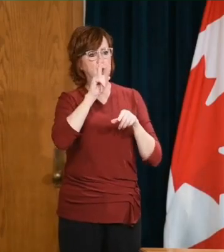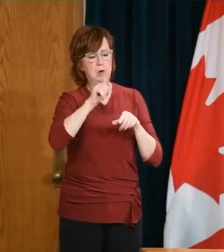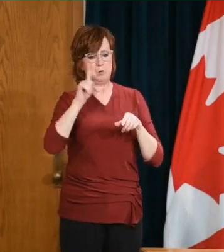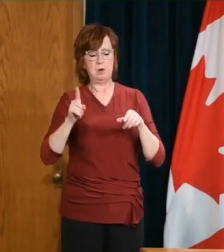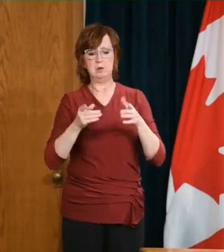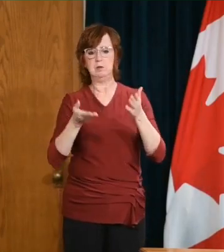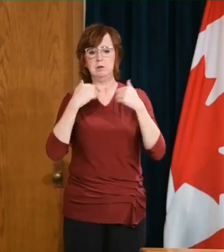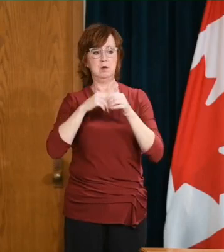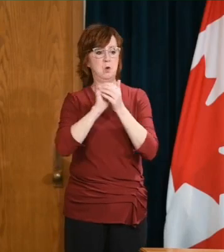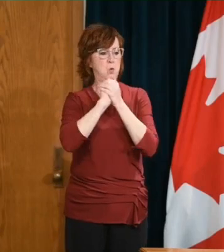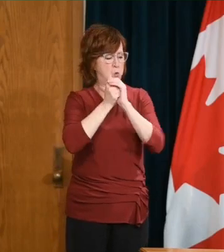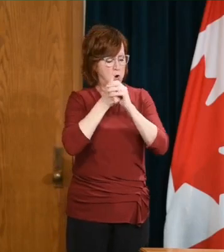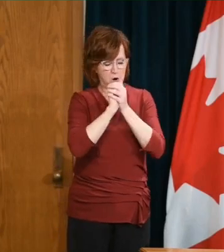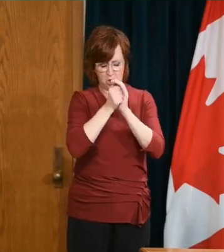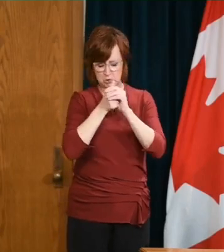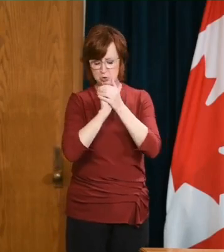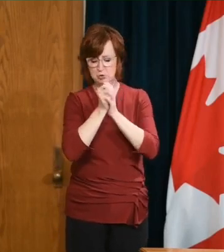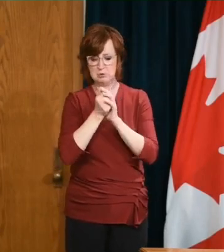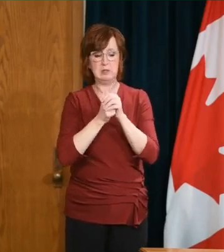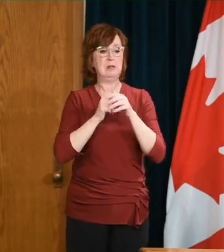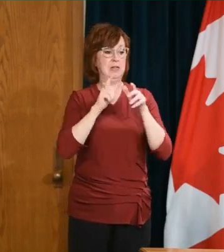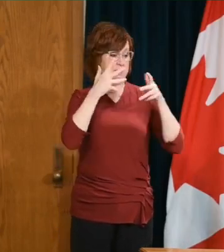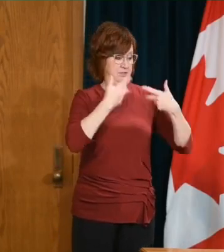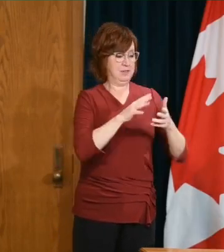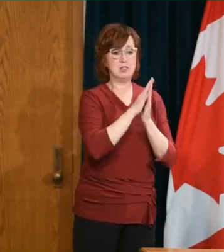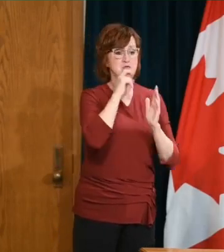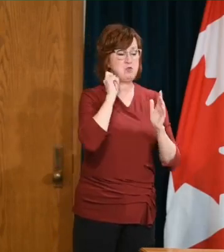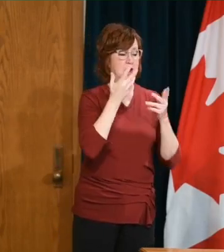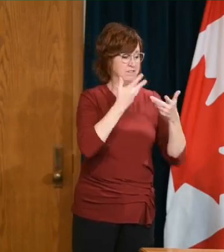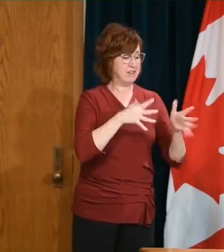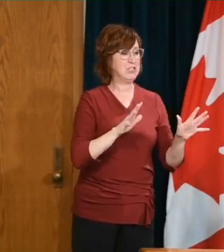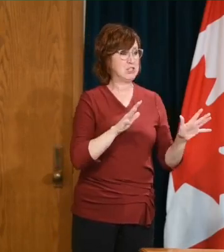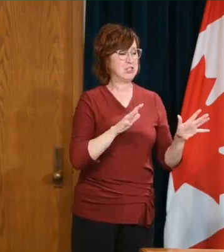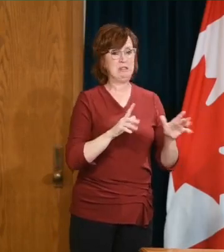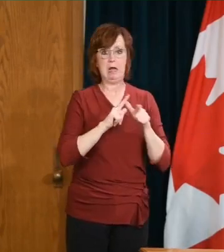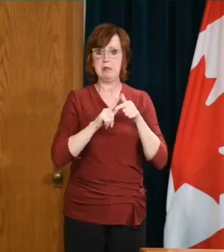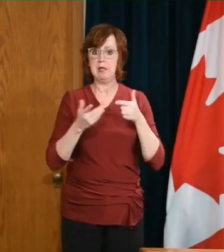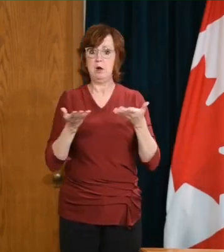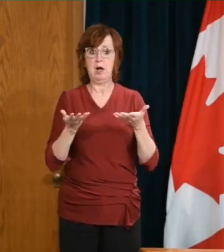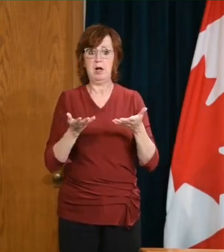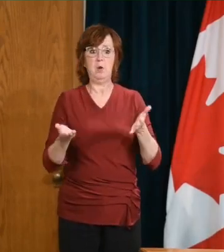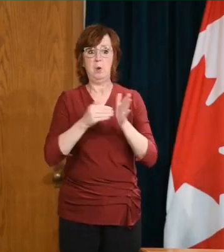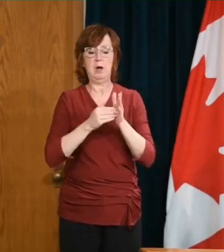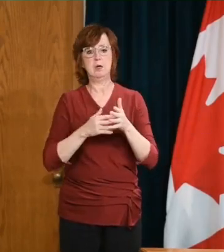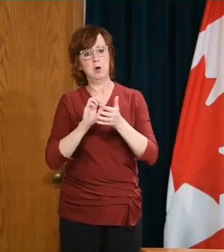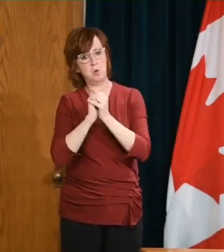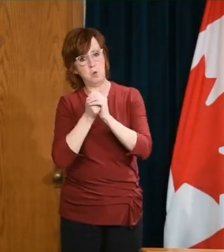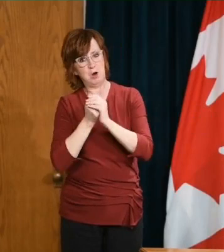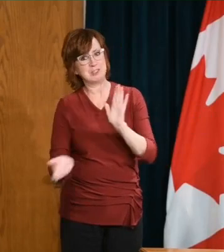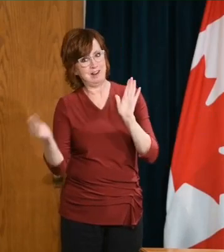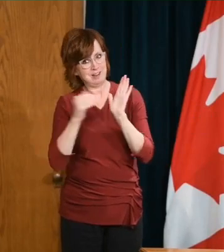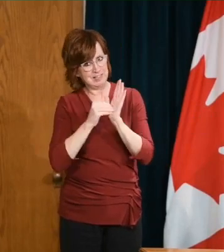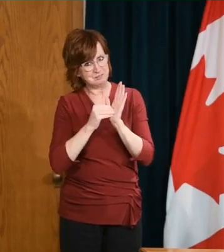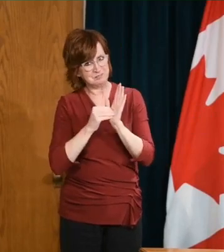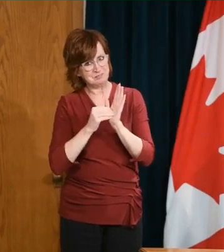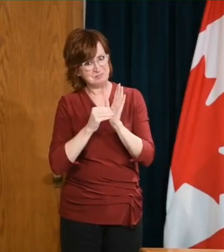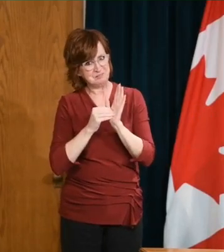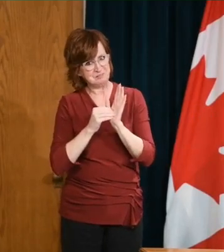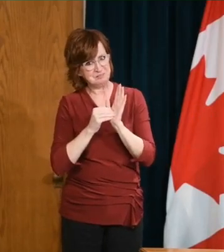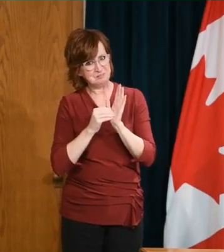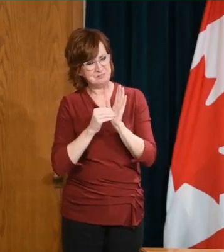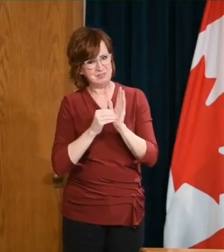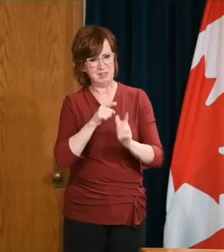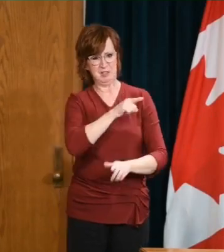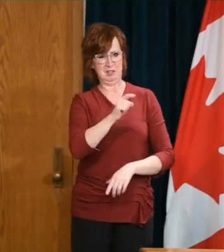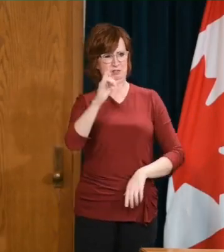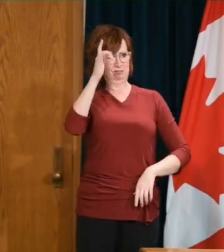again. Now, people, they may be getting tired of hearing me say these things, but I'm going to keep doing it.